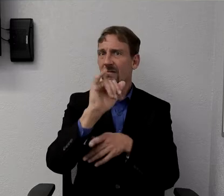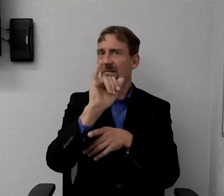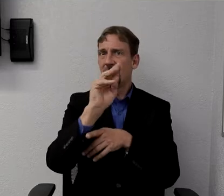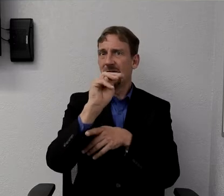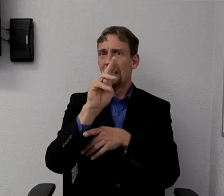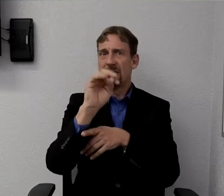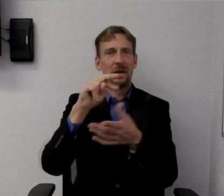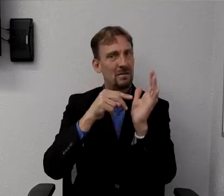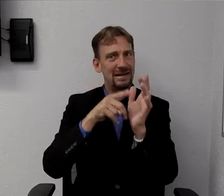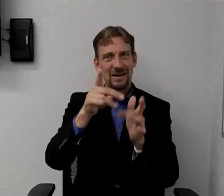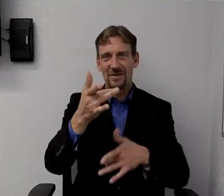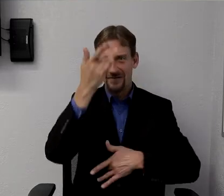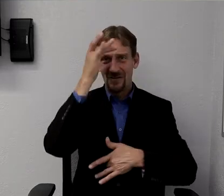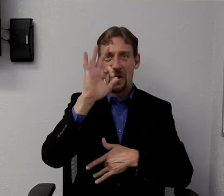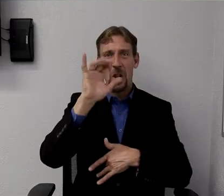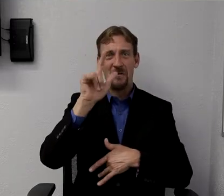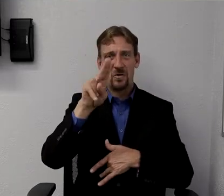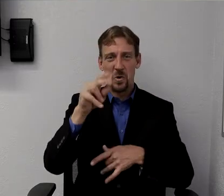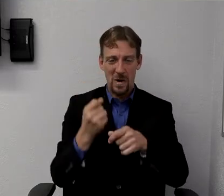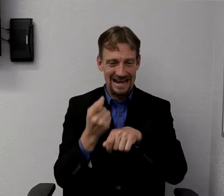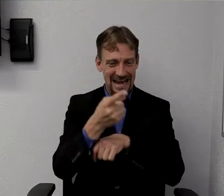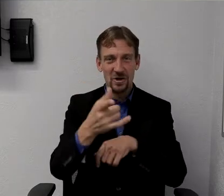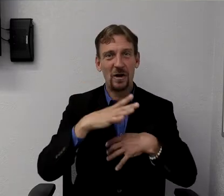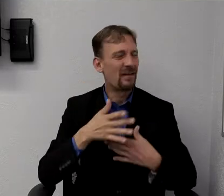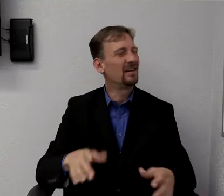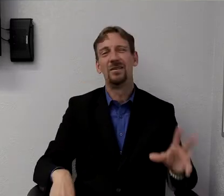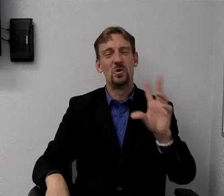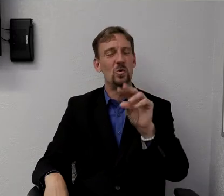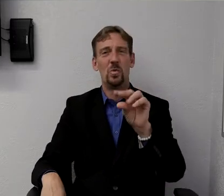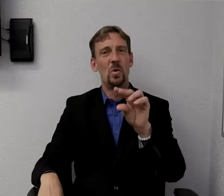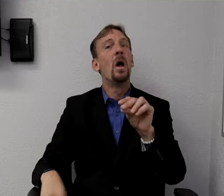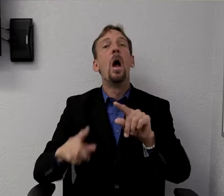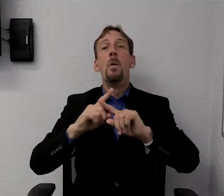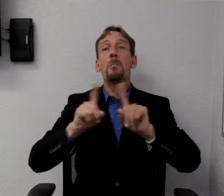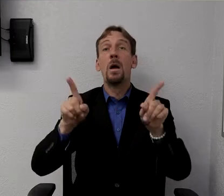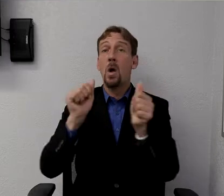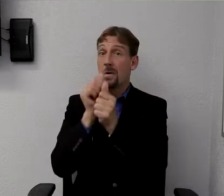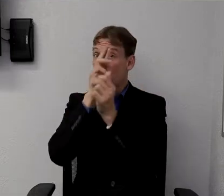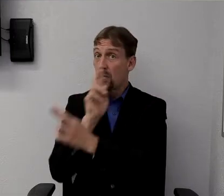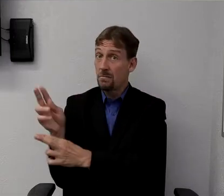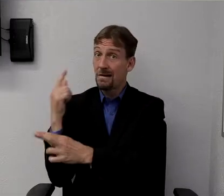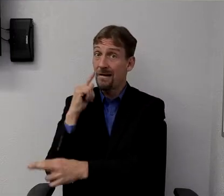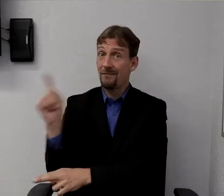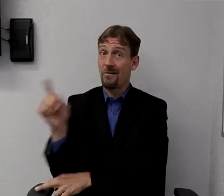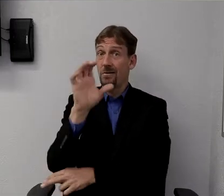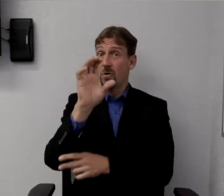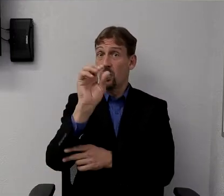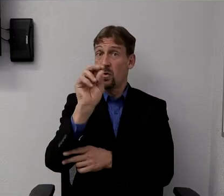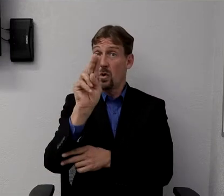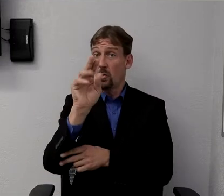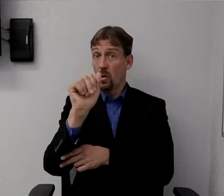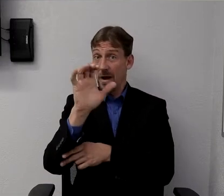get the flu, it doesn't mean you're immune the next year from it. So with respect to the COVID virus, though, the whole discussion